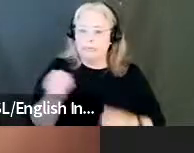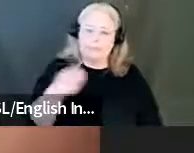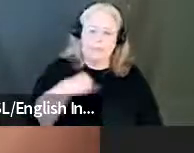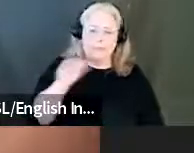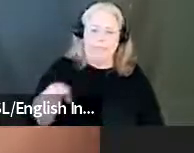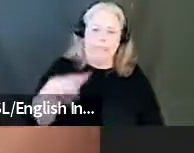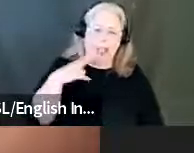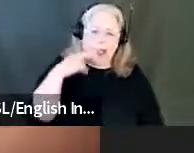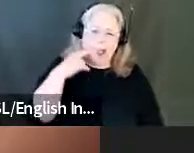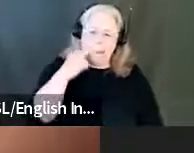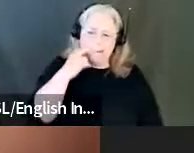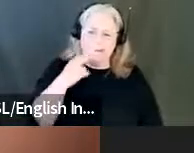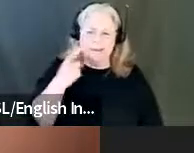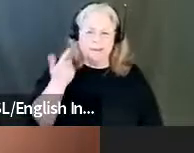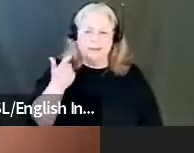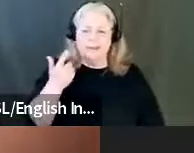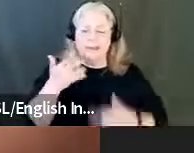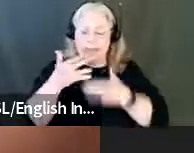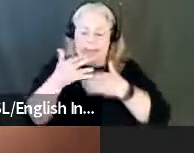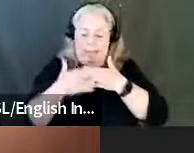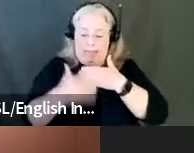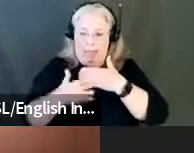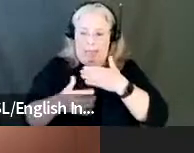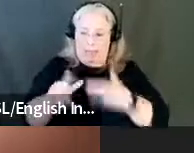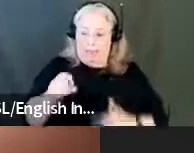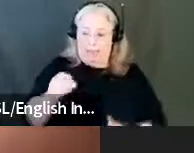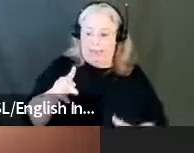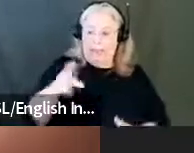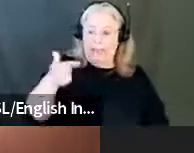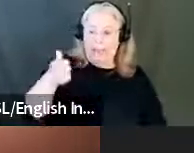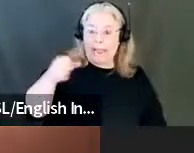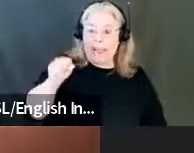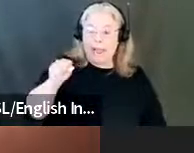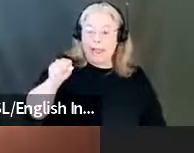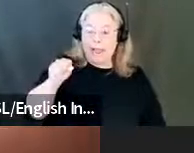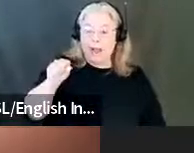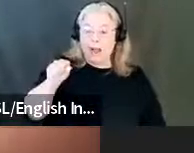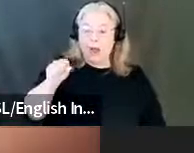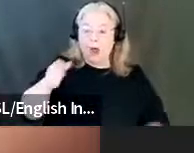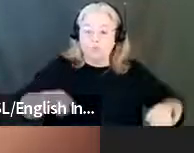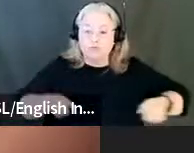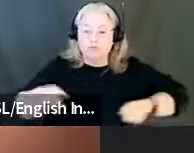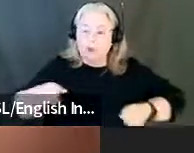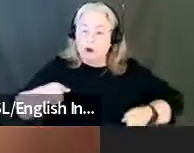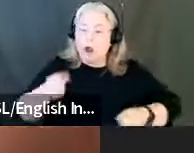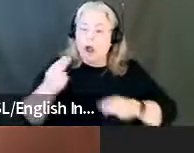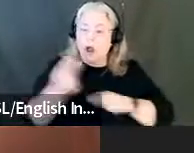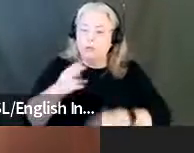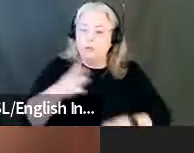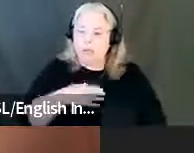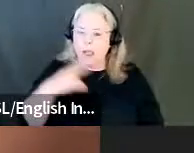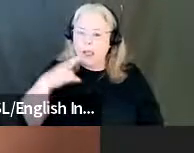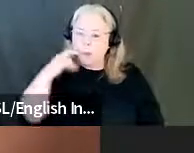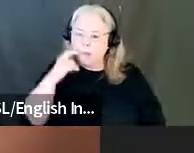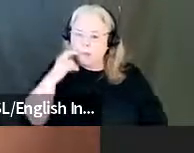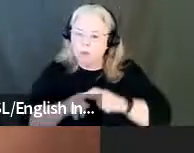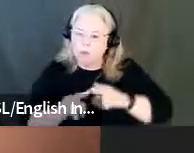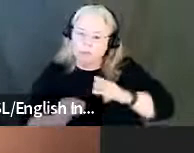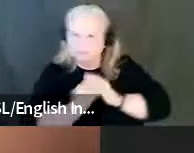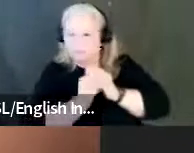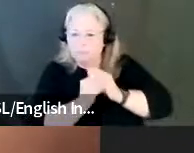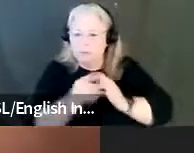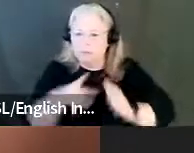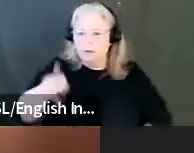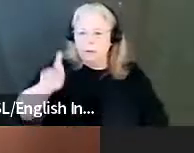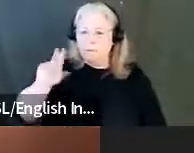gum, because if there was a leak on the gas tank on the tractor, he'd plug that leak with my Bazooka bubblegum. And then he told me, always